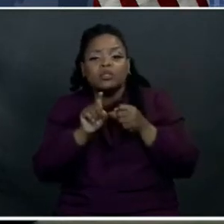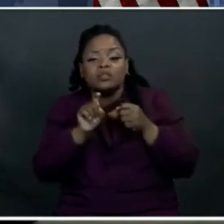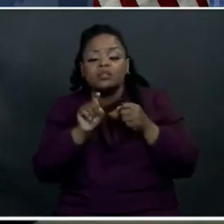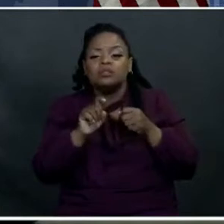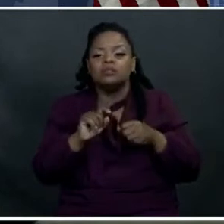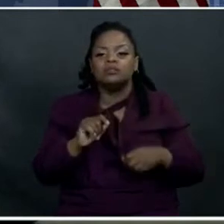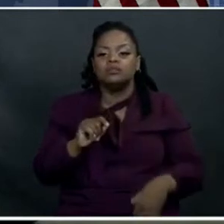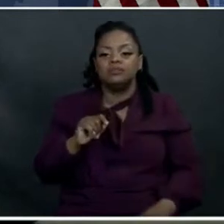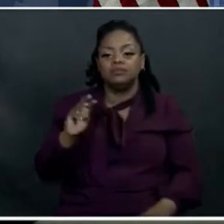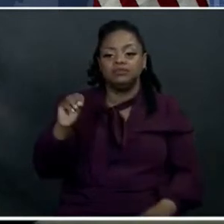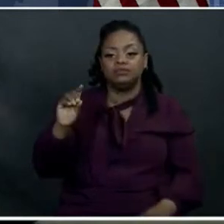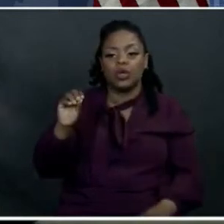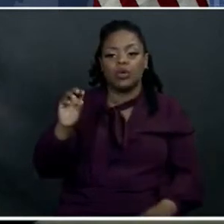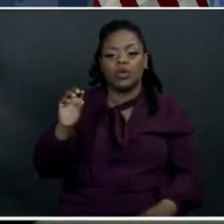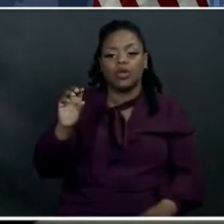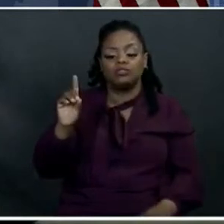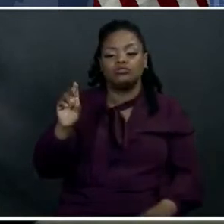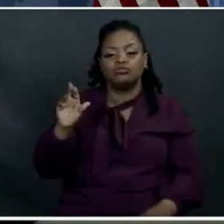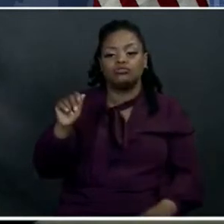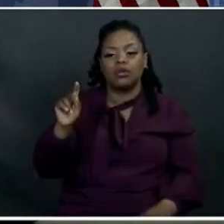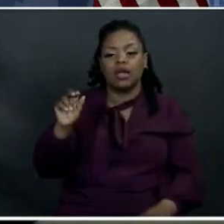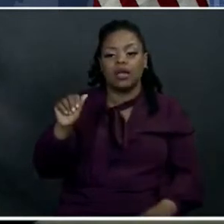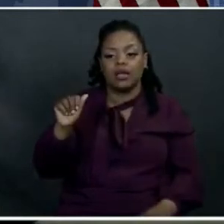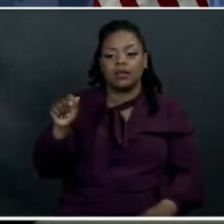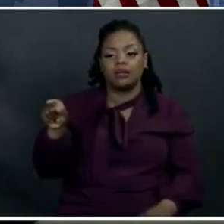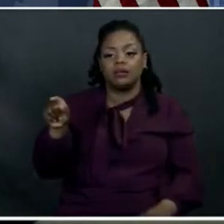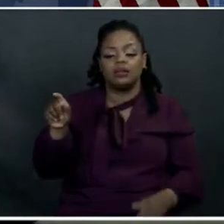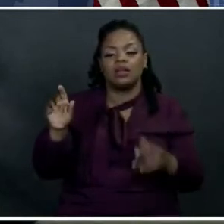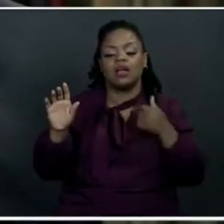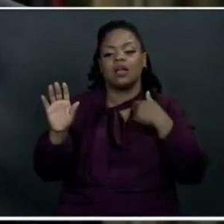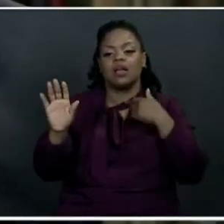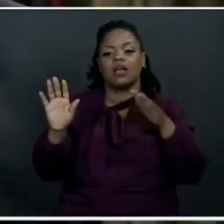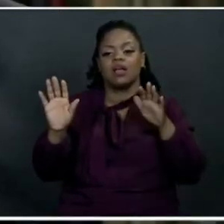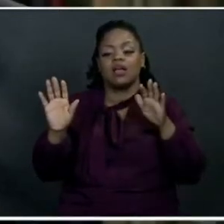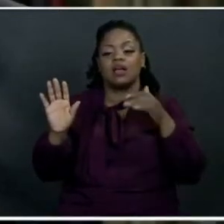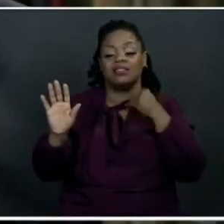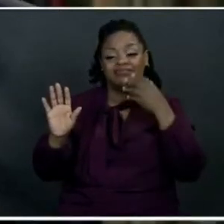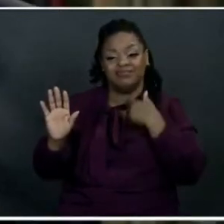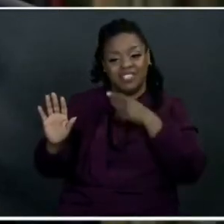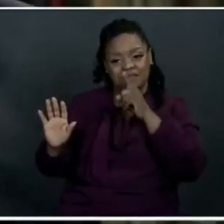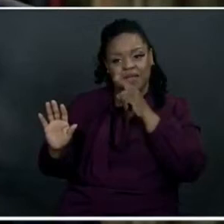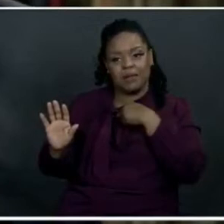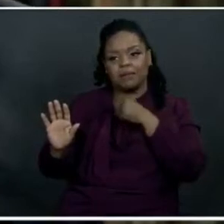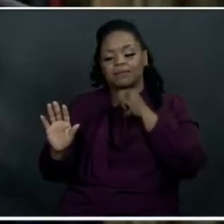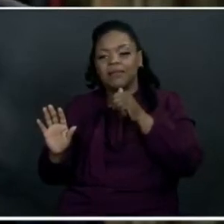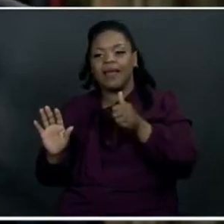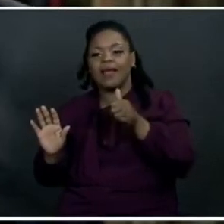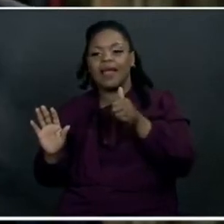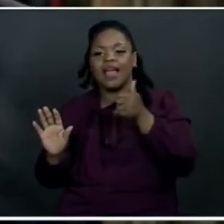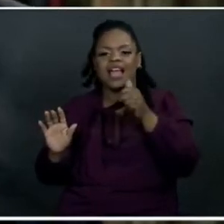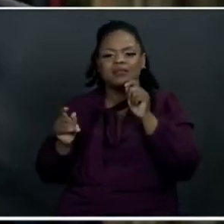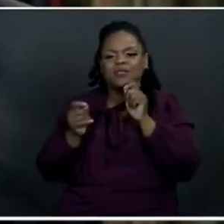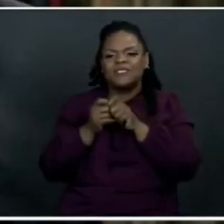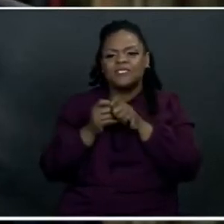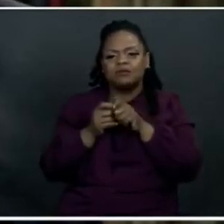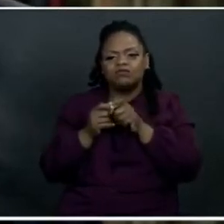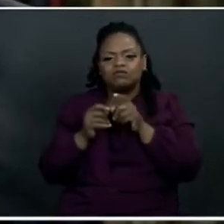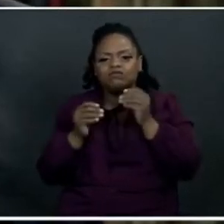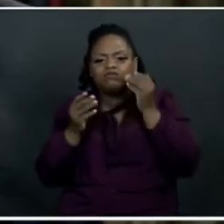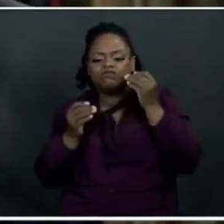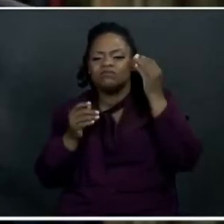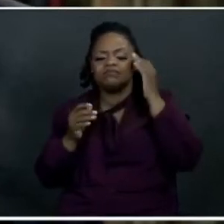using the DPA to do that. Well, I don't want to talk about specific names per se, but I will say